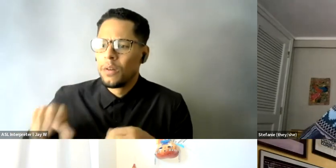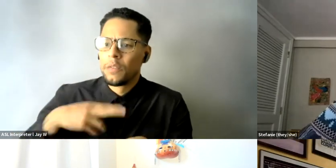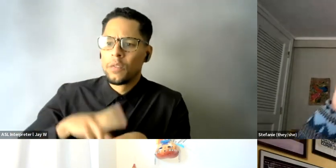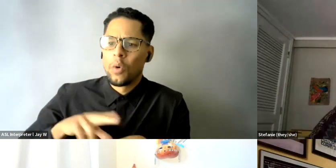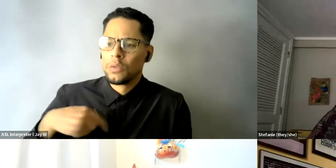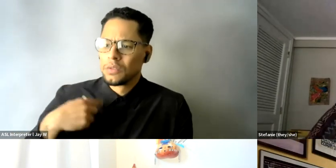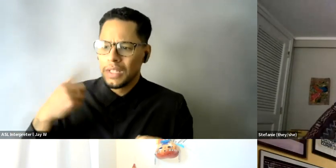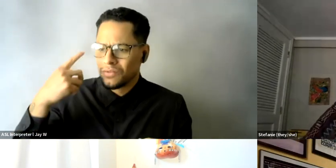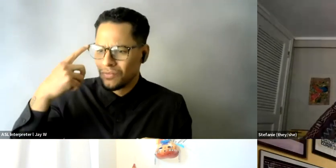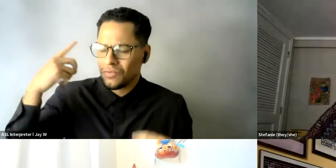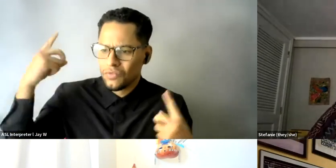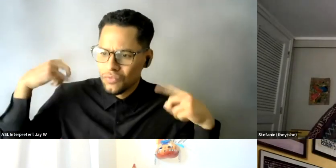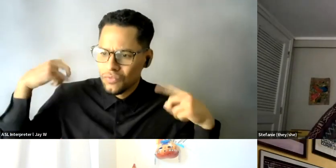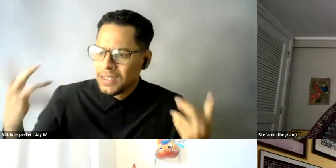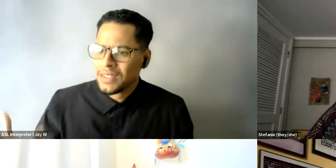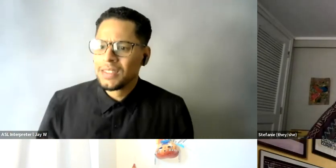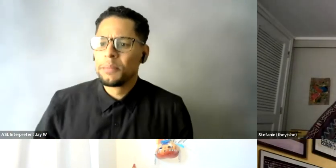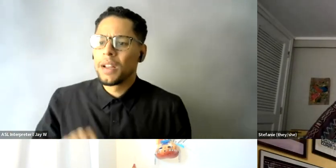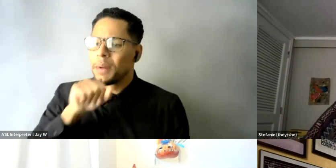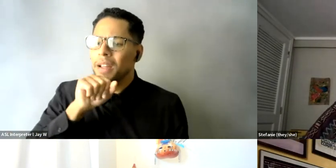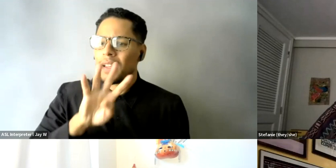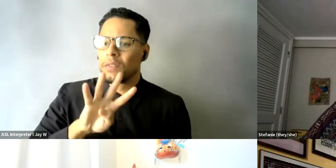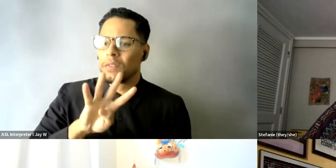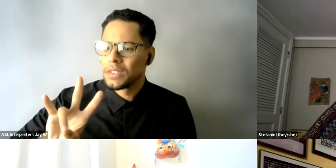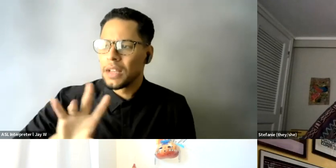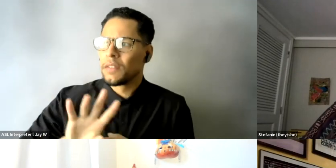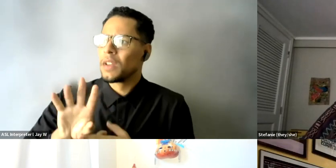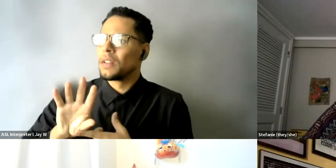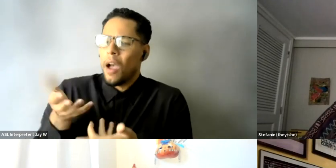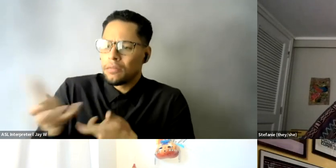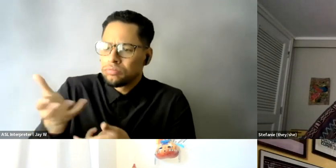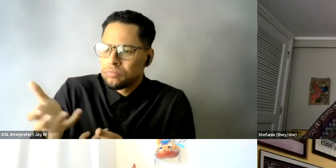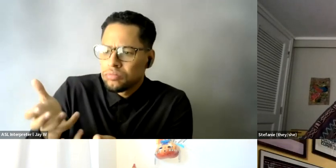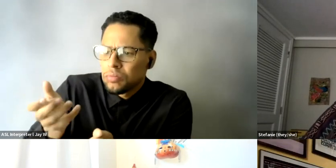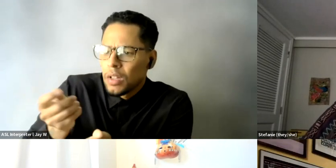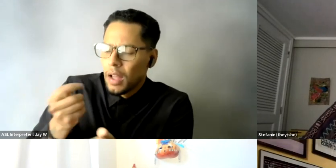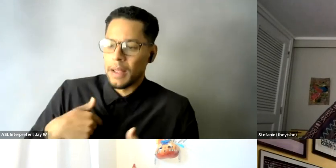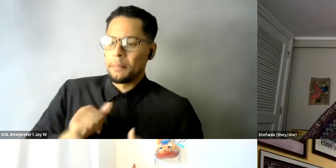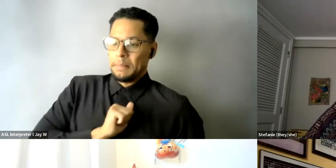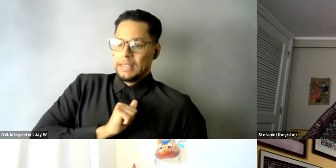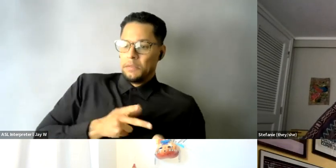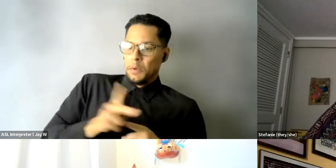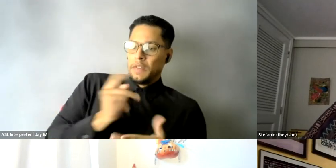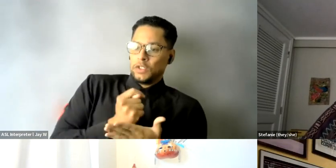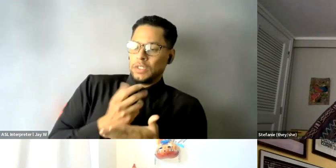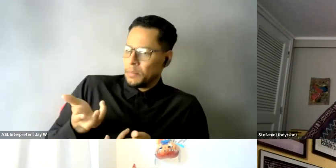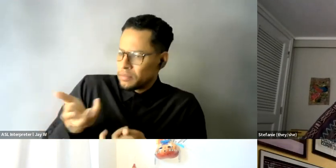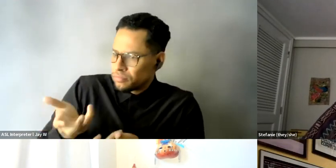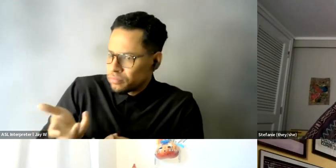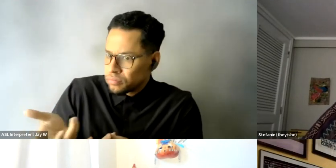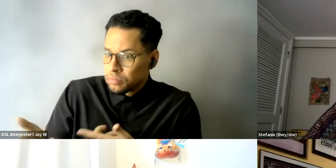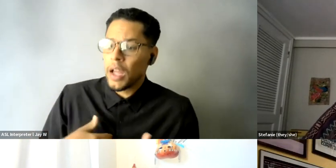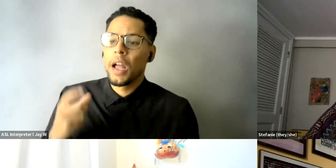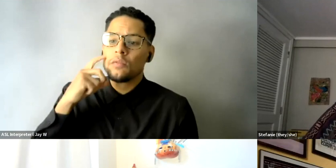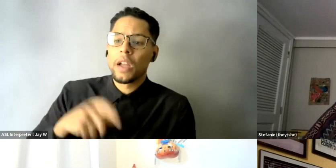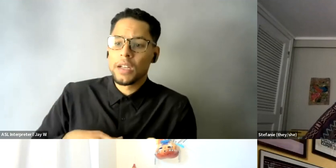man now who, you know, sits and, you know, talks to people all day, because I'm a therapist, like, I just see that's like, the world is ending.